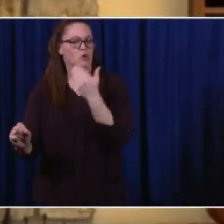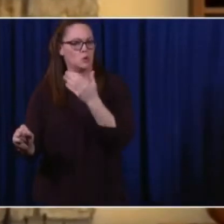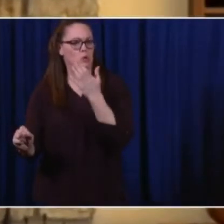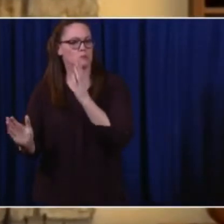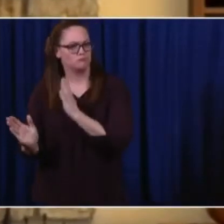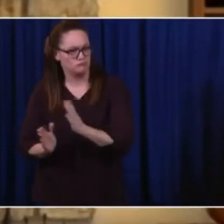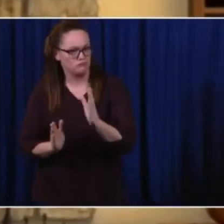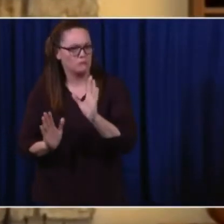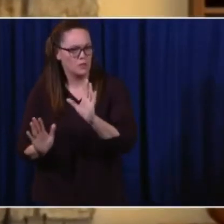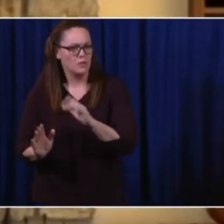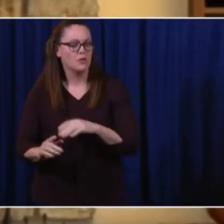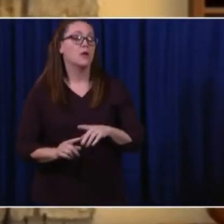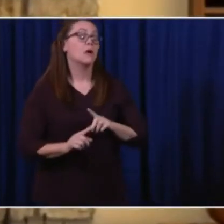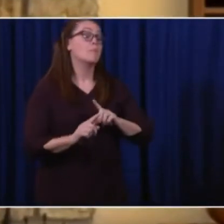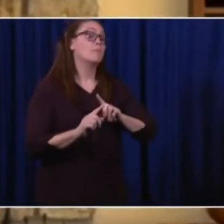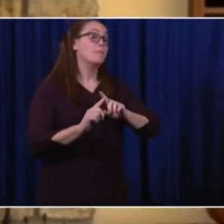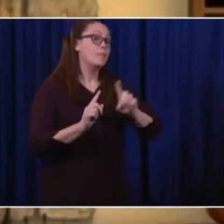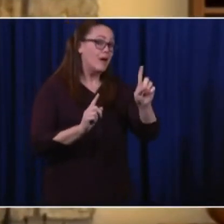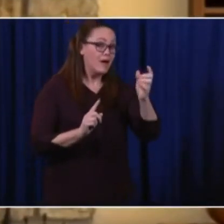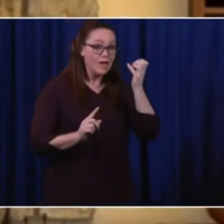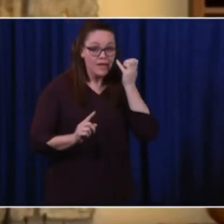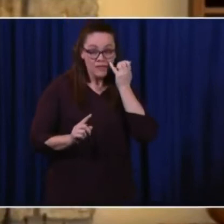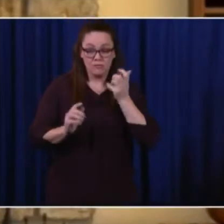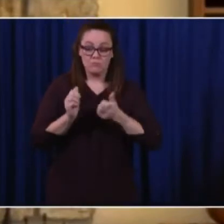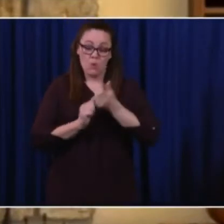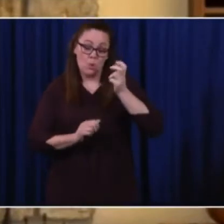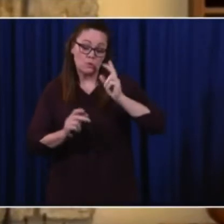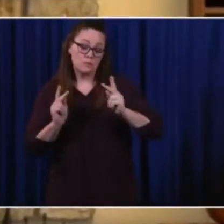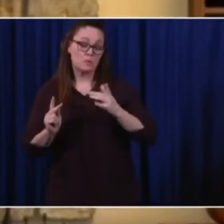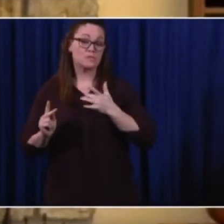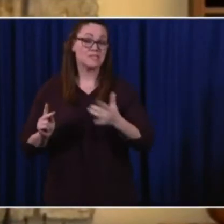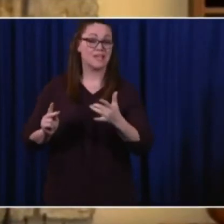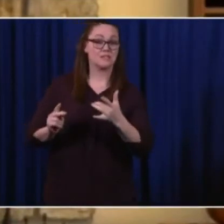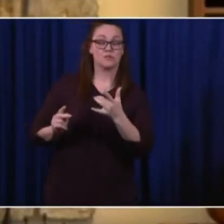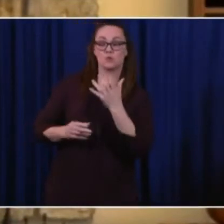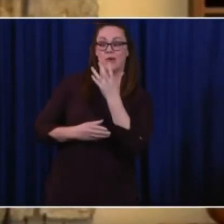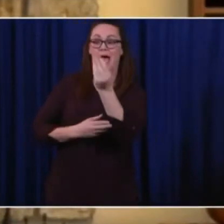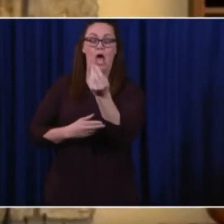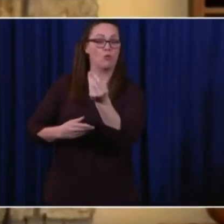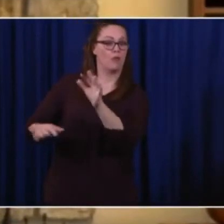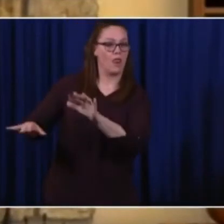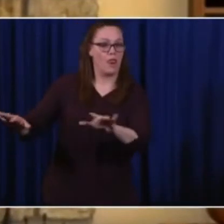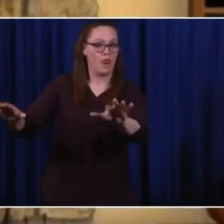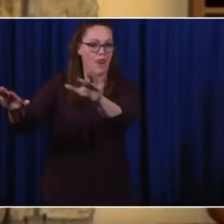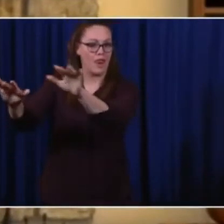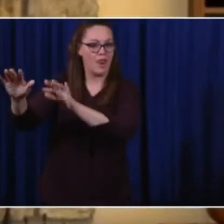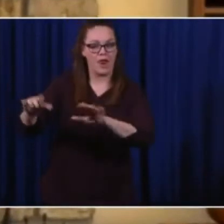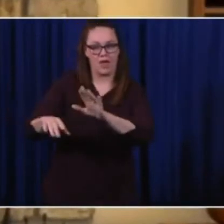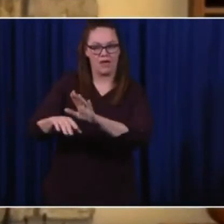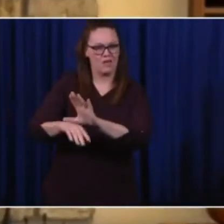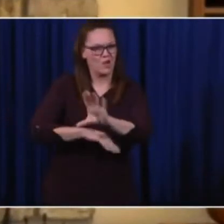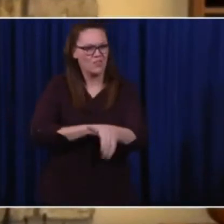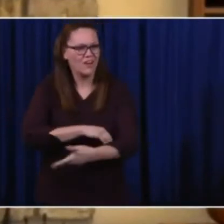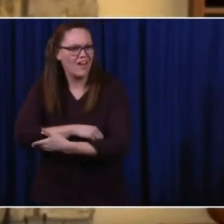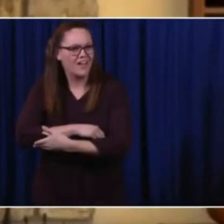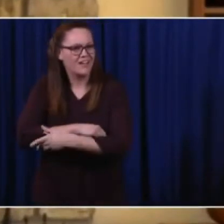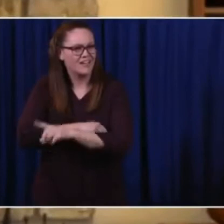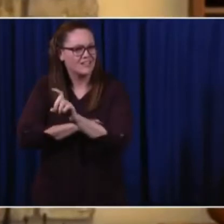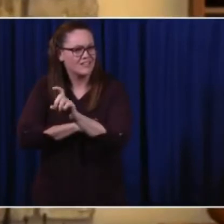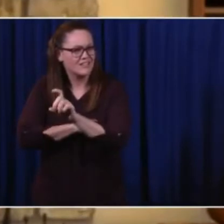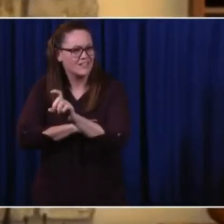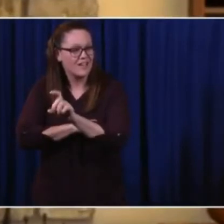out between 10 p.m. and 5 a.m. as opposed to 5 a.m. to 10 p.m.? And if not, why is this not being